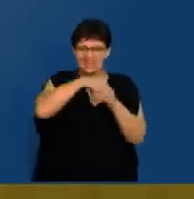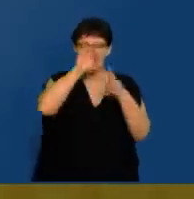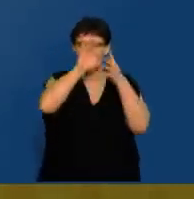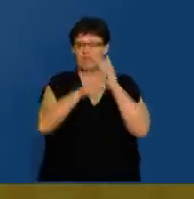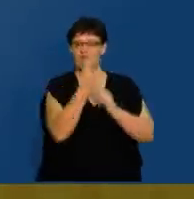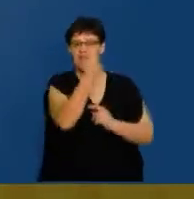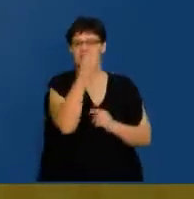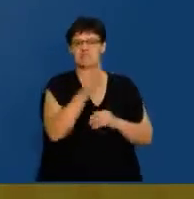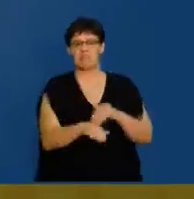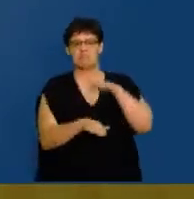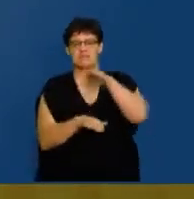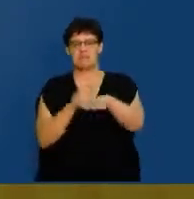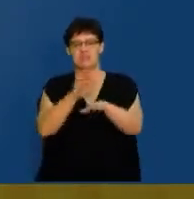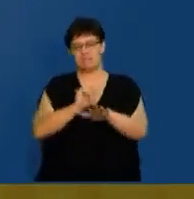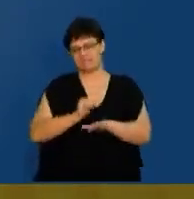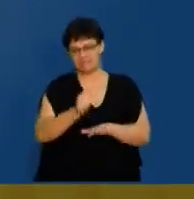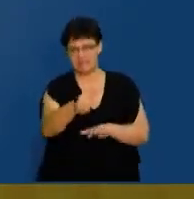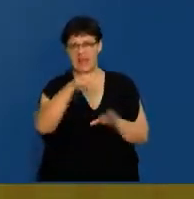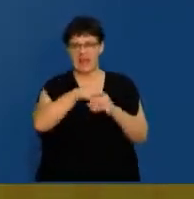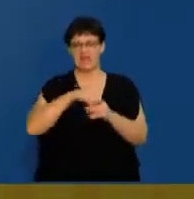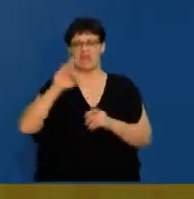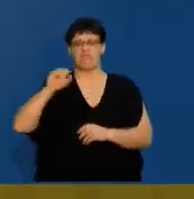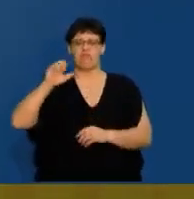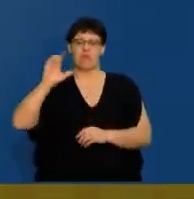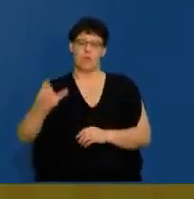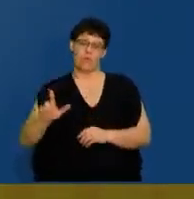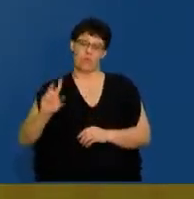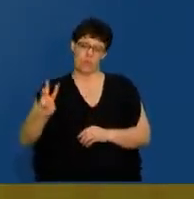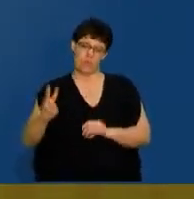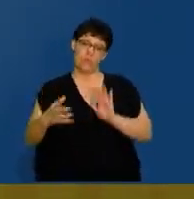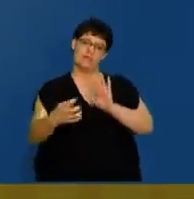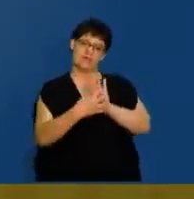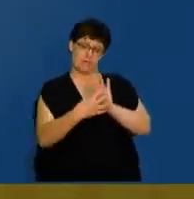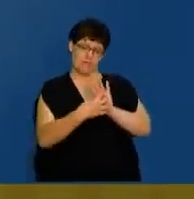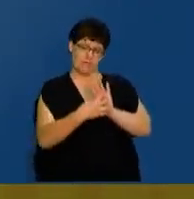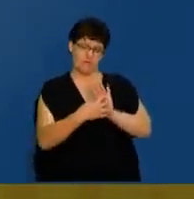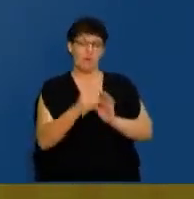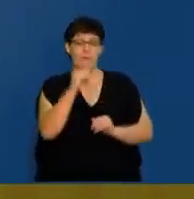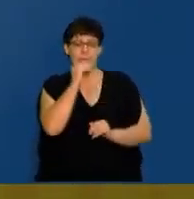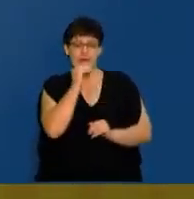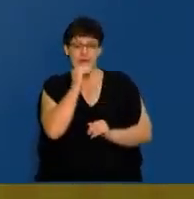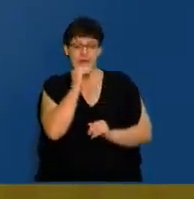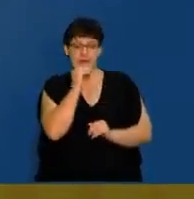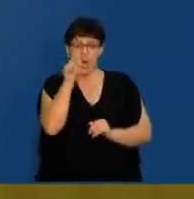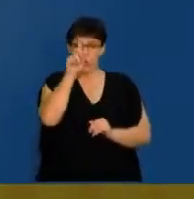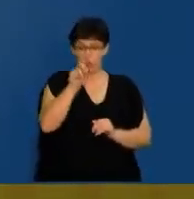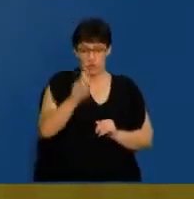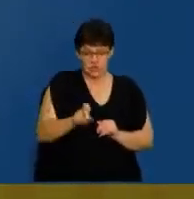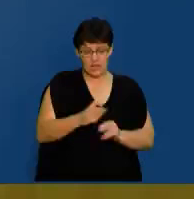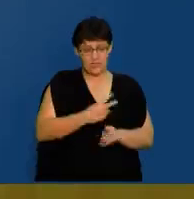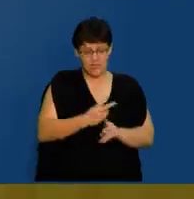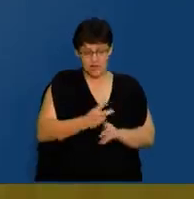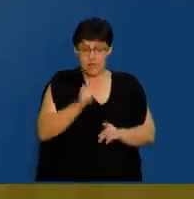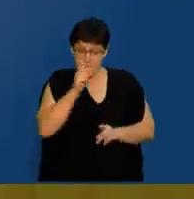step into a flow diagram. A very effective way of preparing for questions where processes are